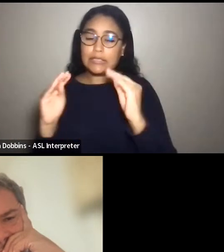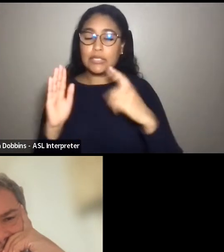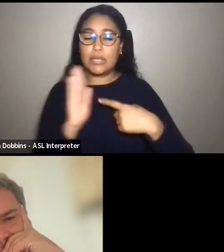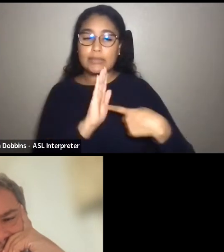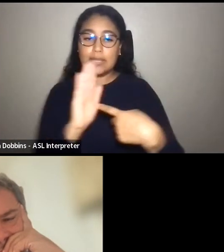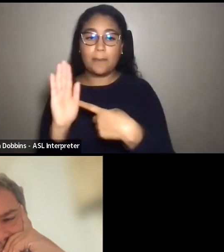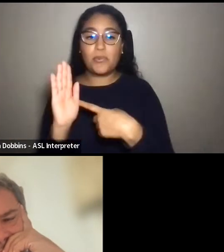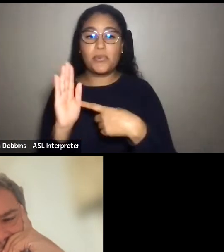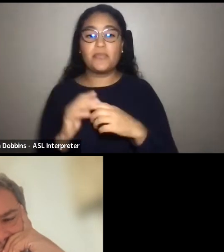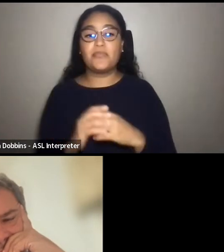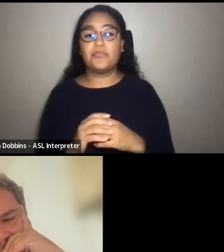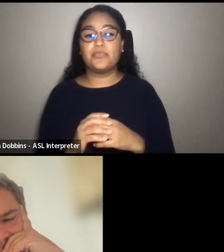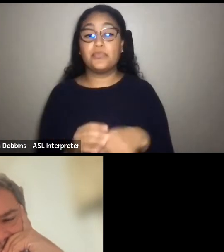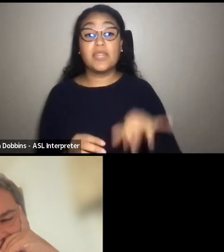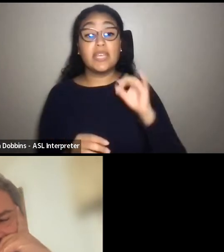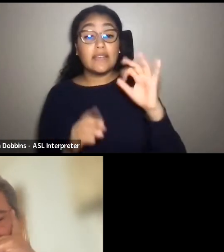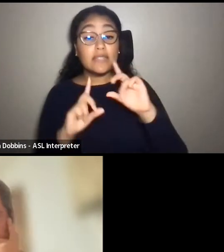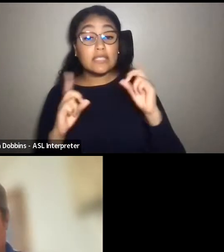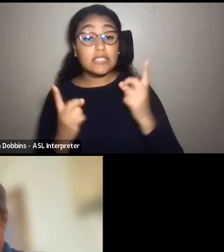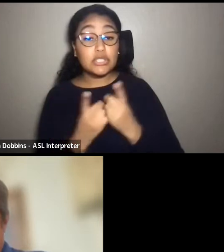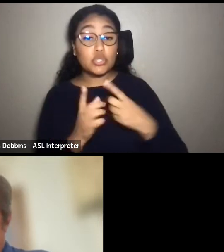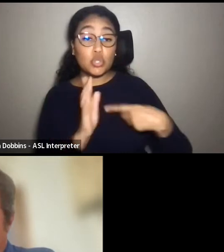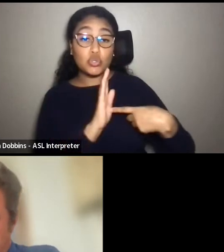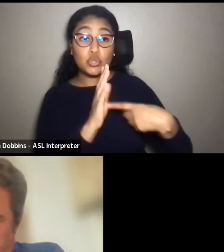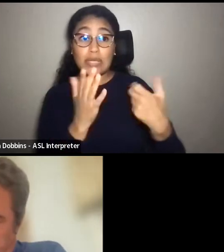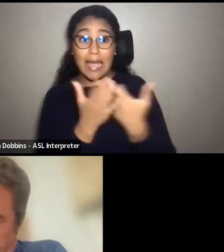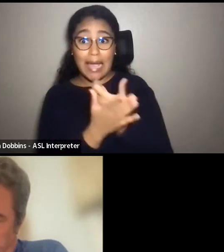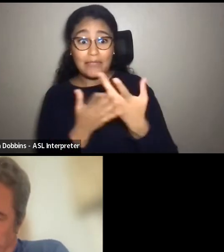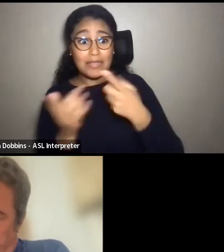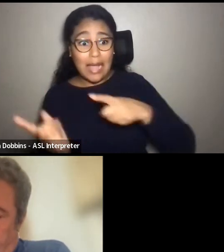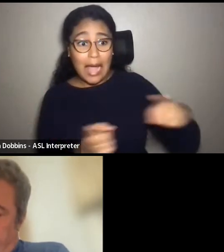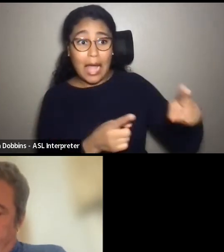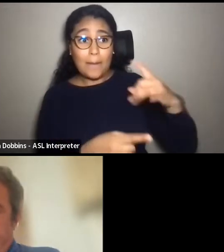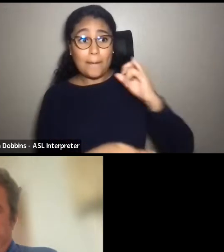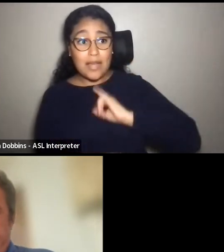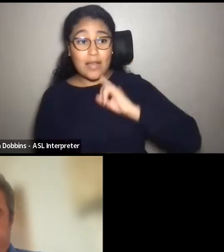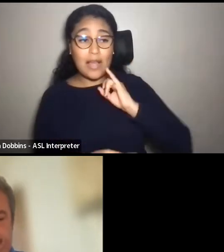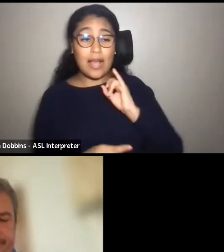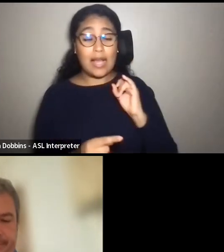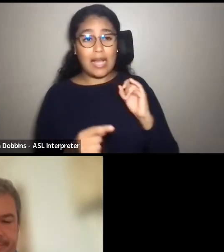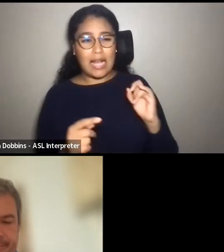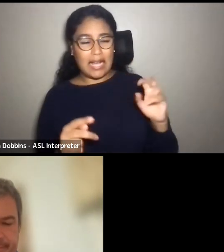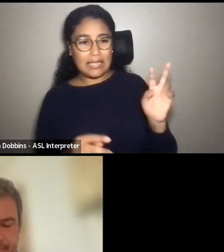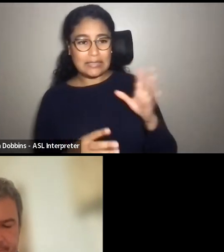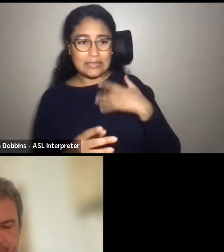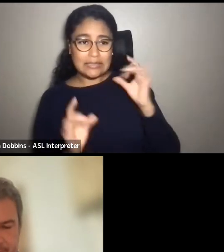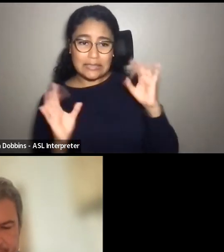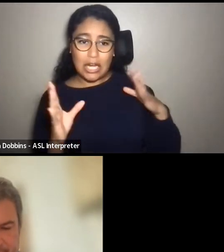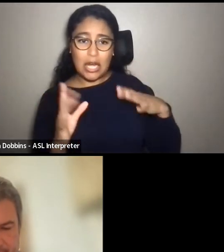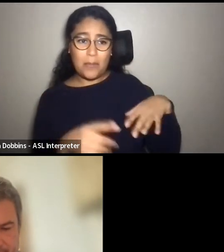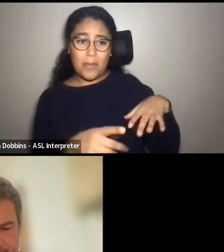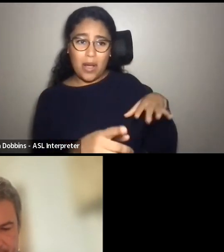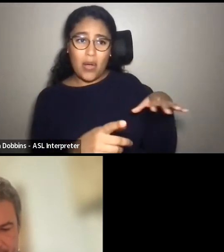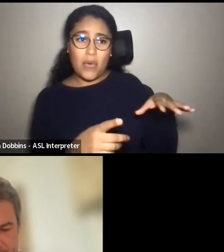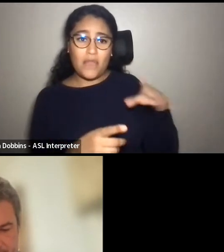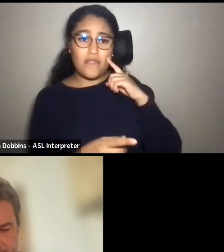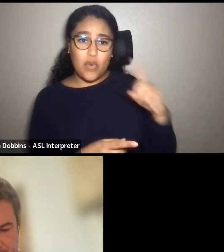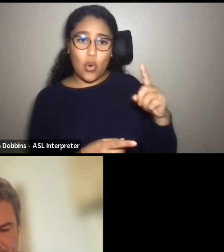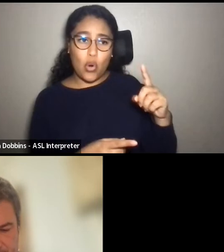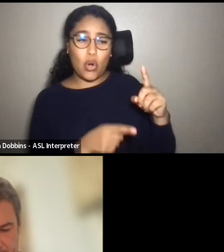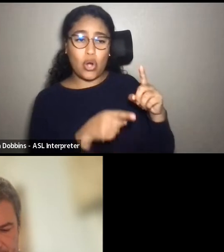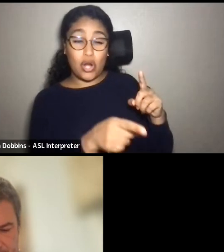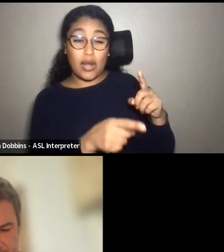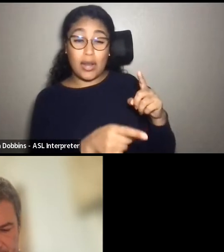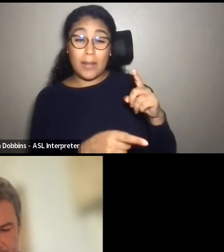district describes what is unfolding in Israel as violence in the Middle East and takes a both-sidism approach, I can